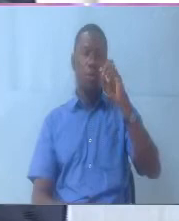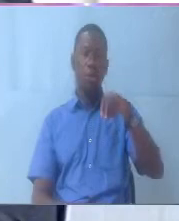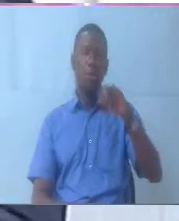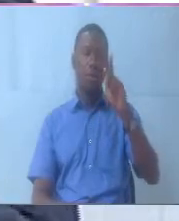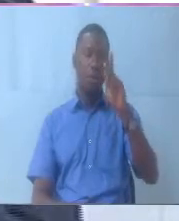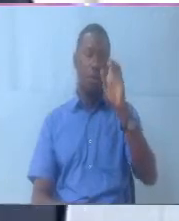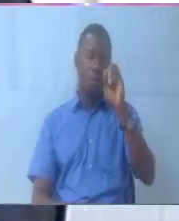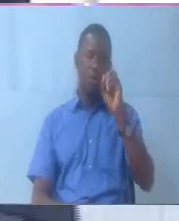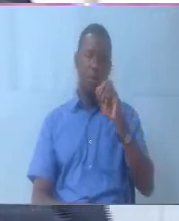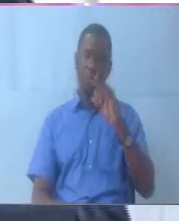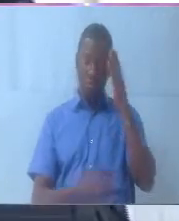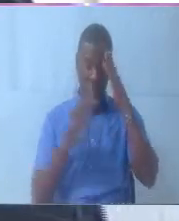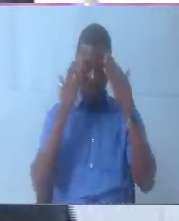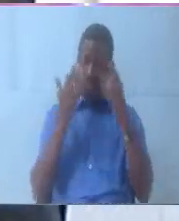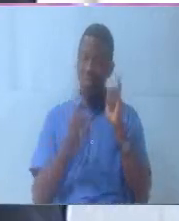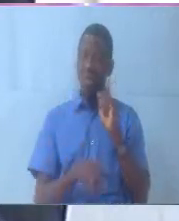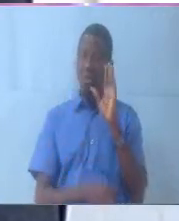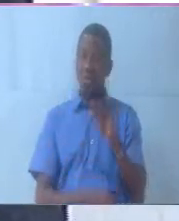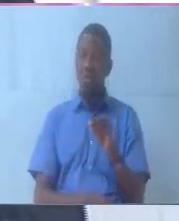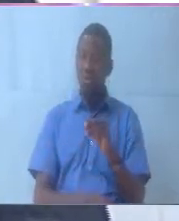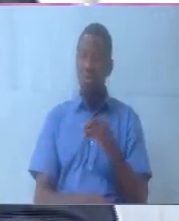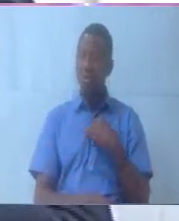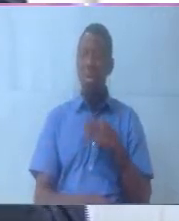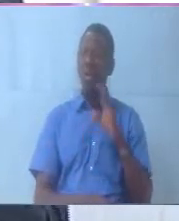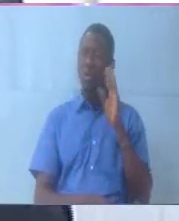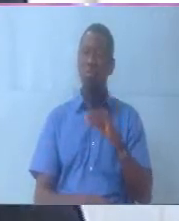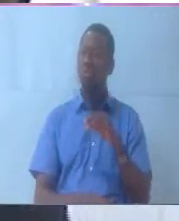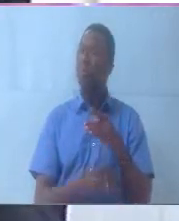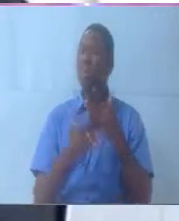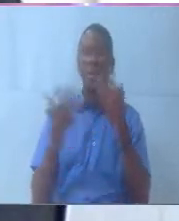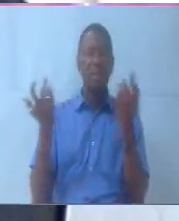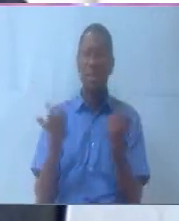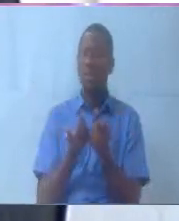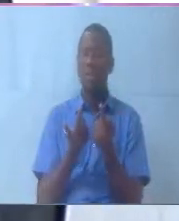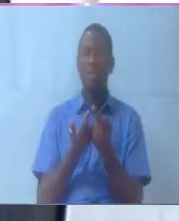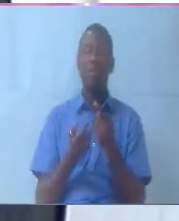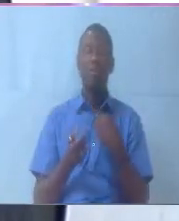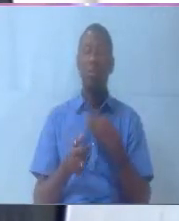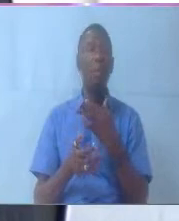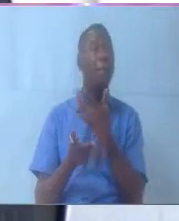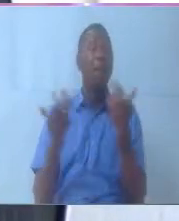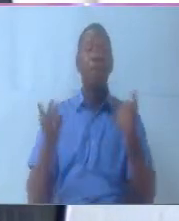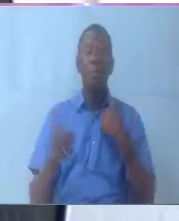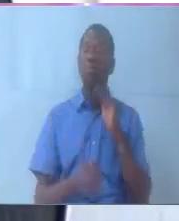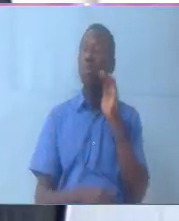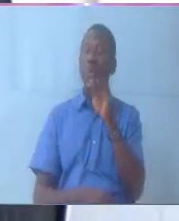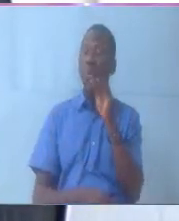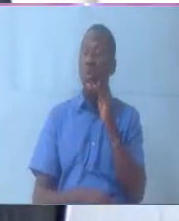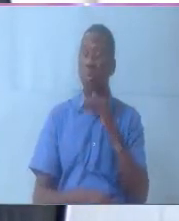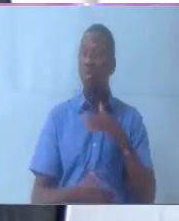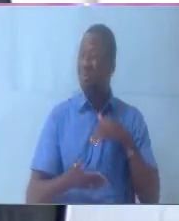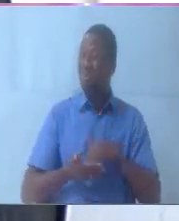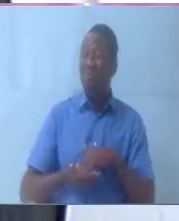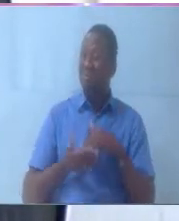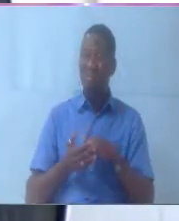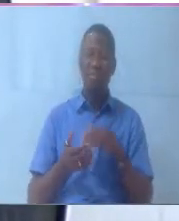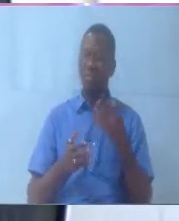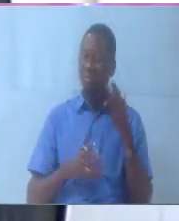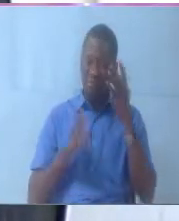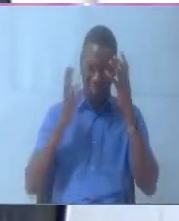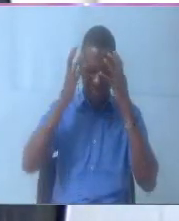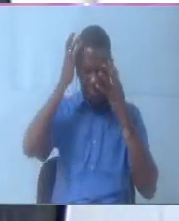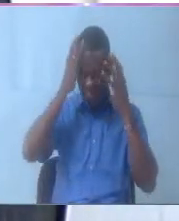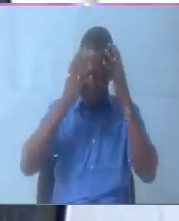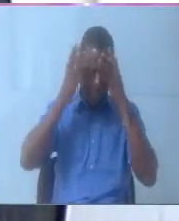must have done a lot because a lot of pressure was on him. People were calling him all over. Ngamira e kukele de katu wotumo